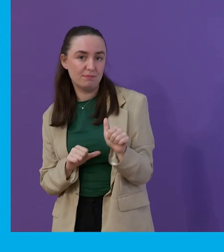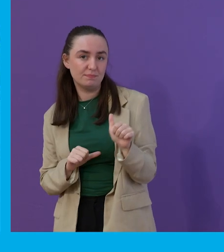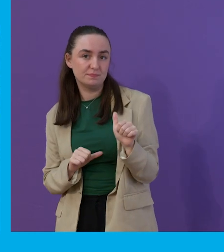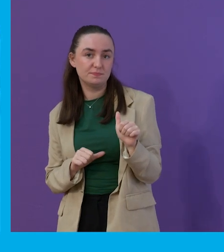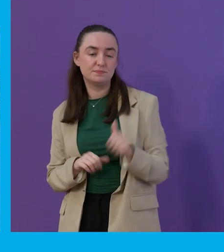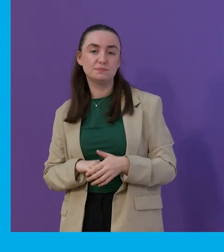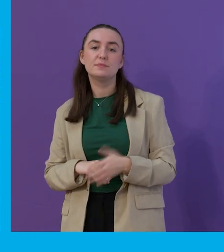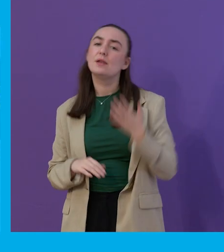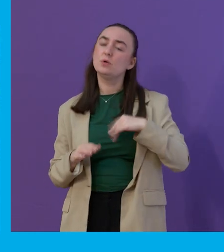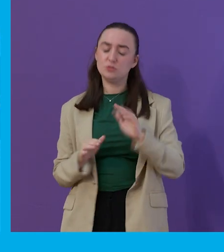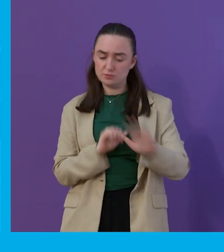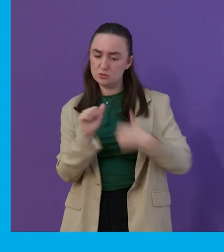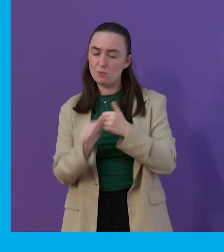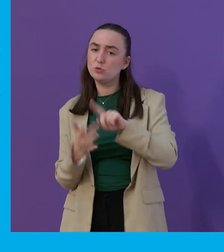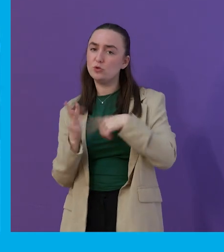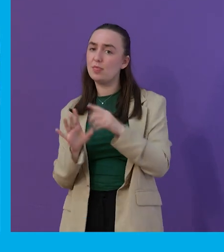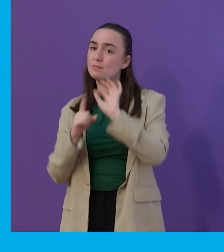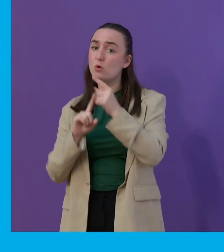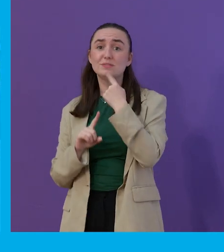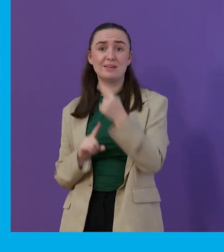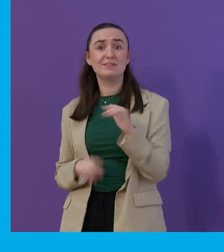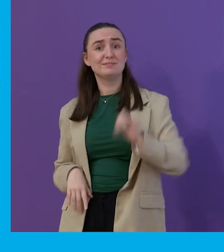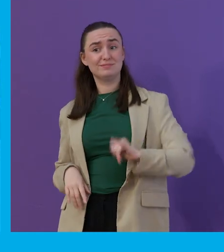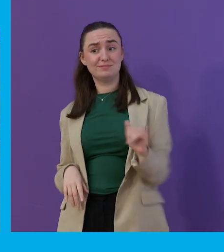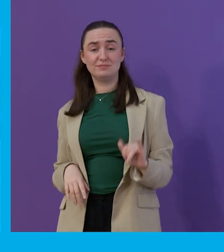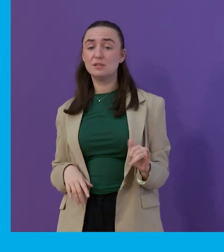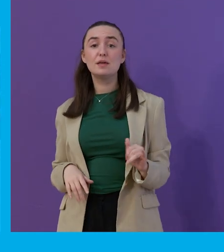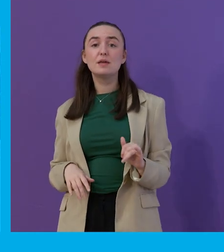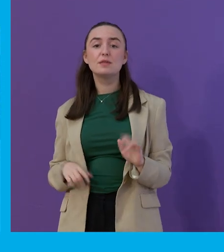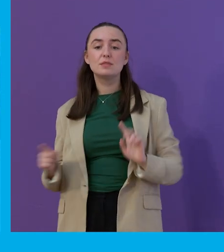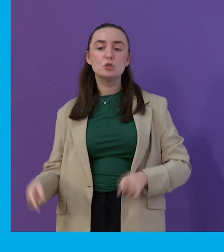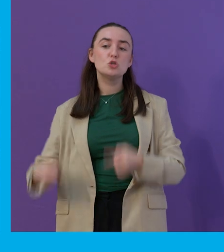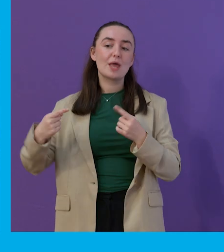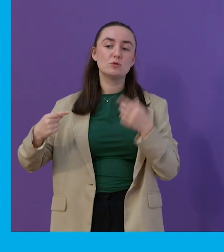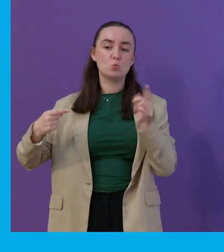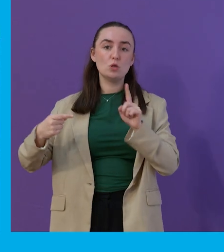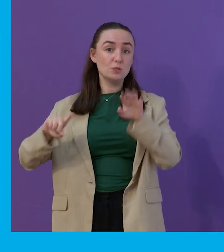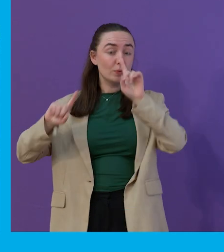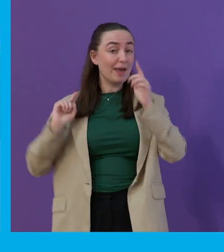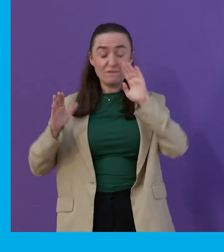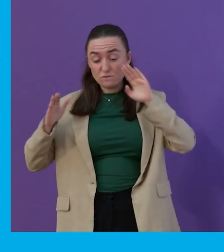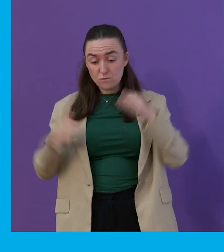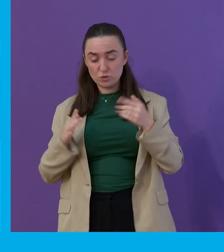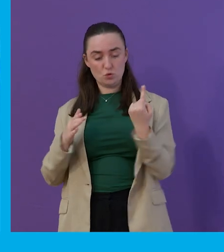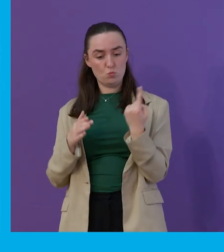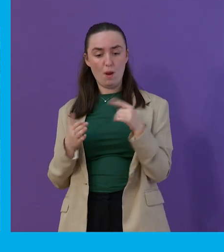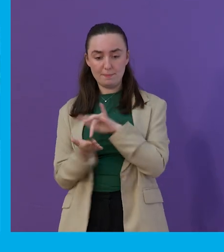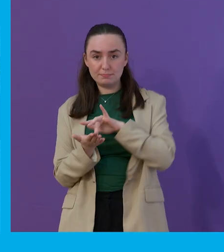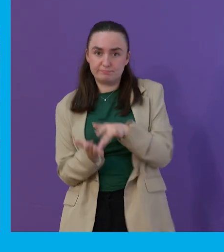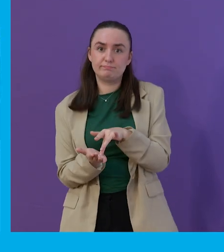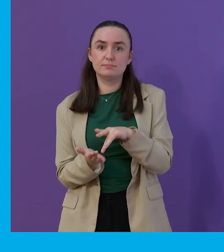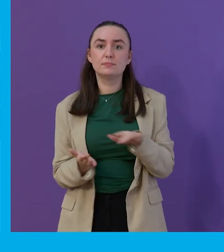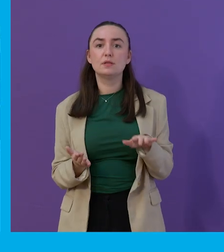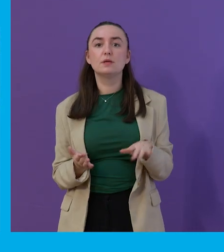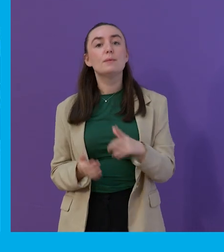in to really support is to say part of this is the challenge of not being able to look at this holistically with, and to back up Jonathan's point around a kind of